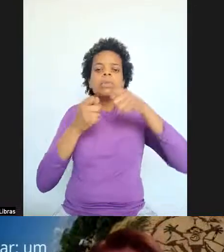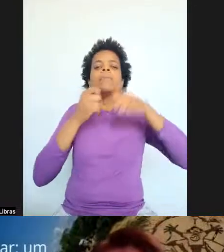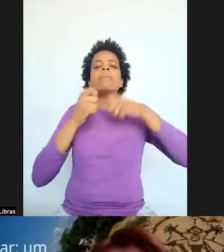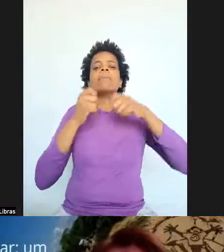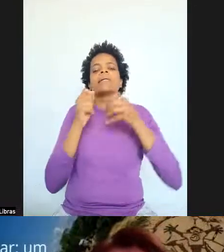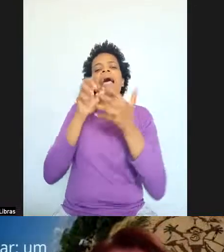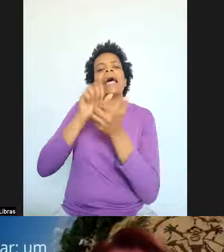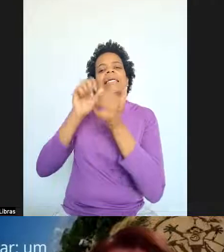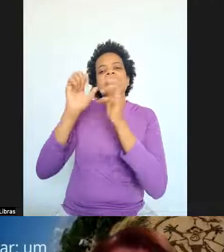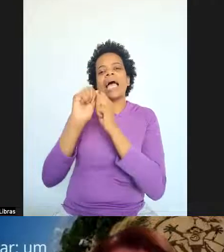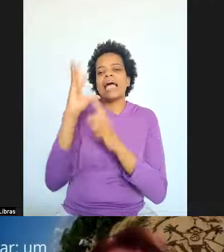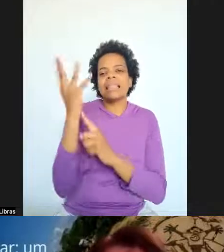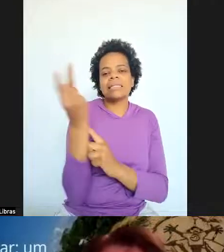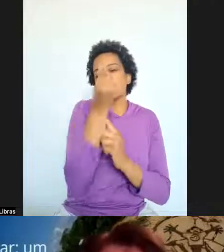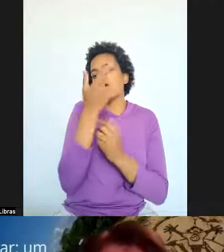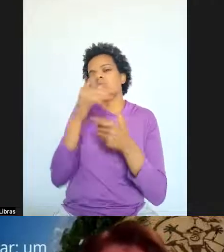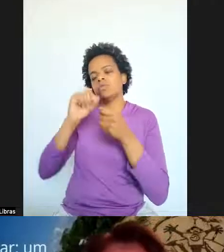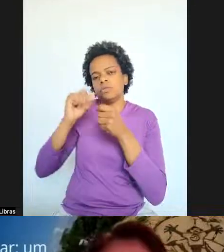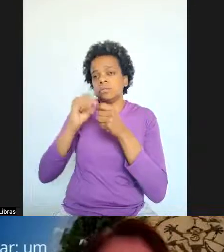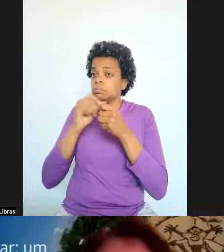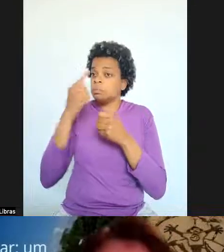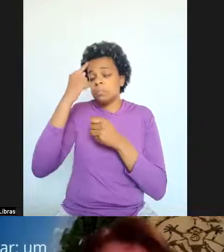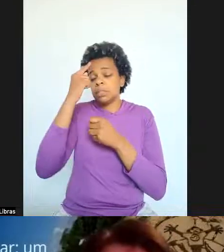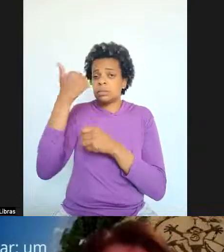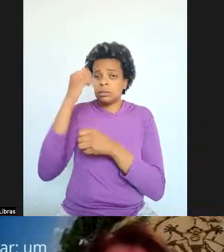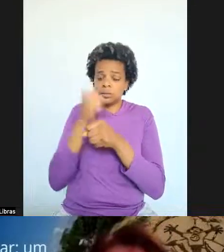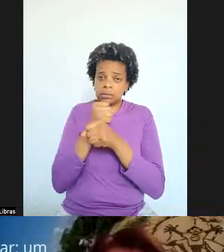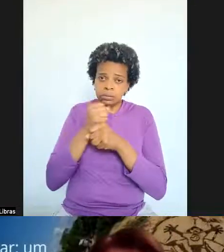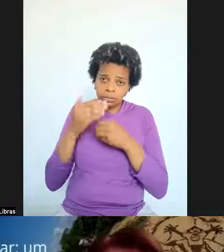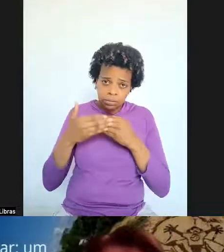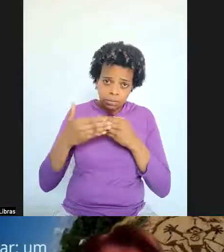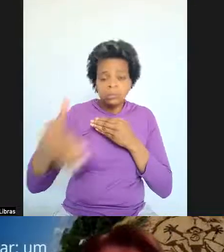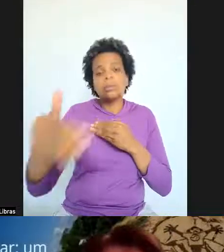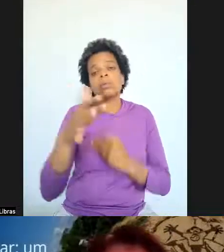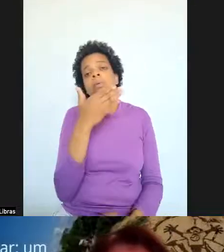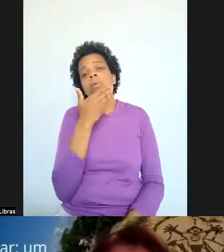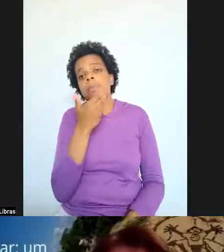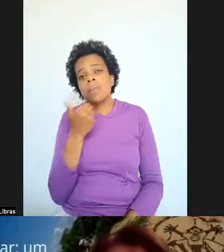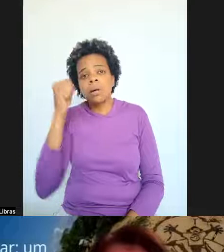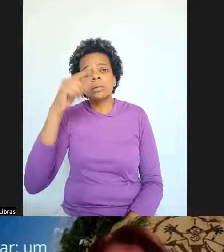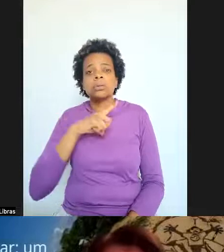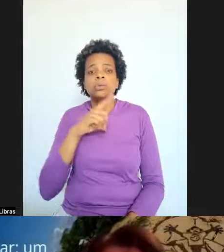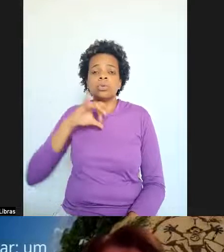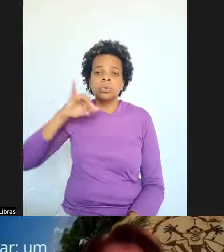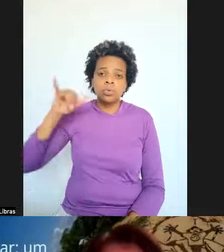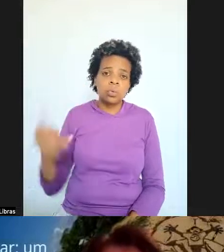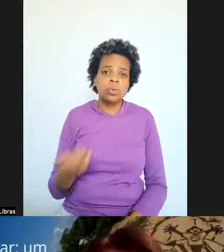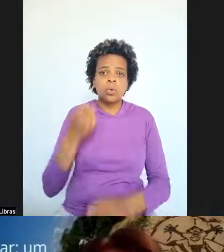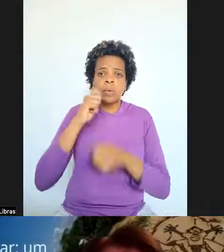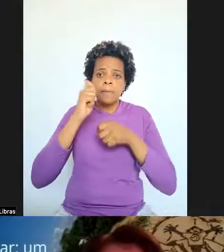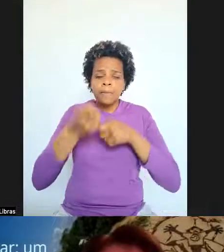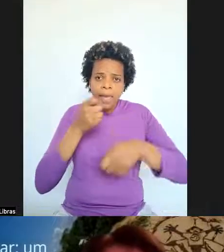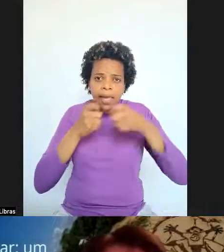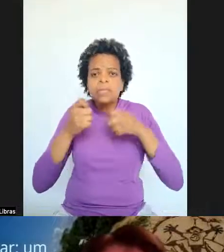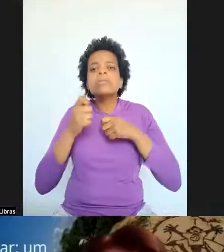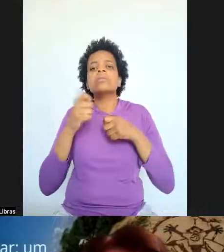Approaching opportunities for artisanal fisheries, where we expect to see an improvement over the